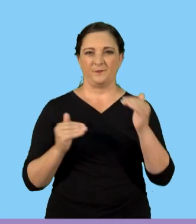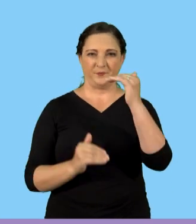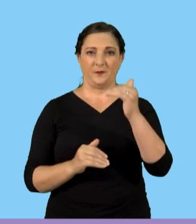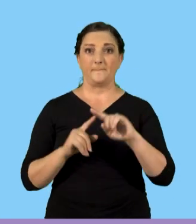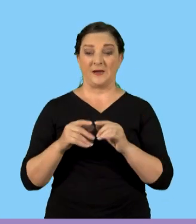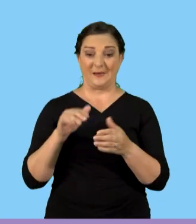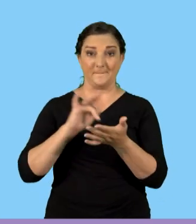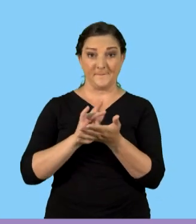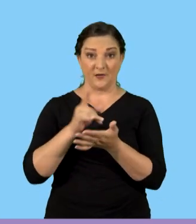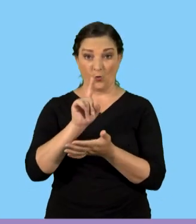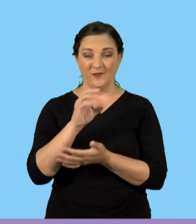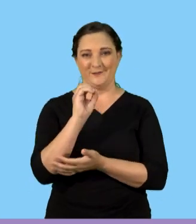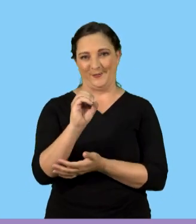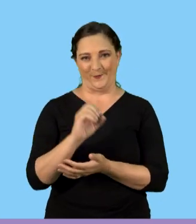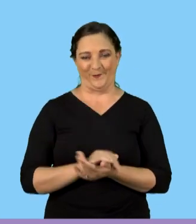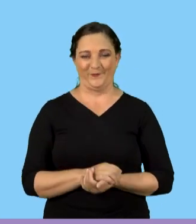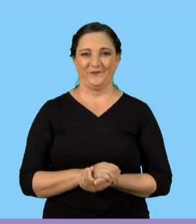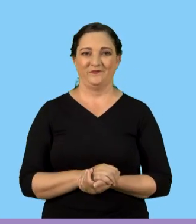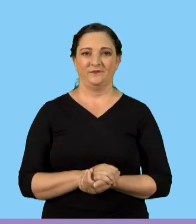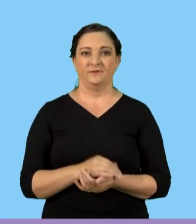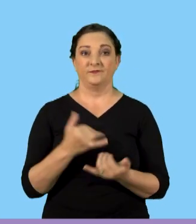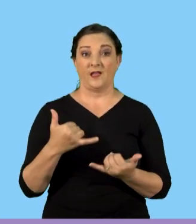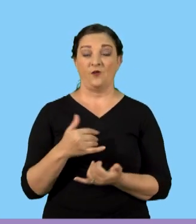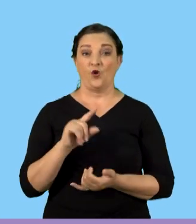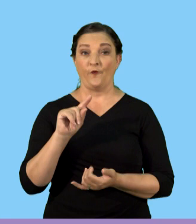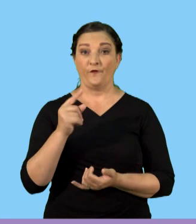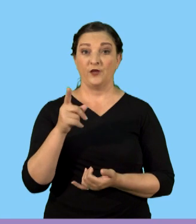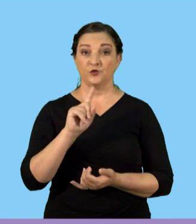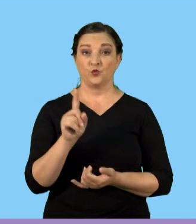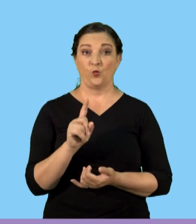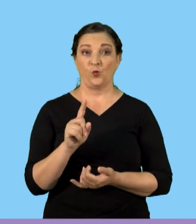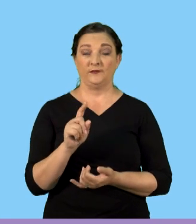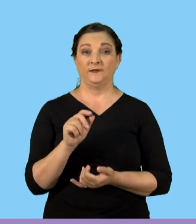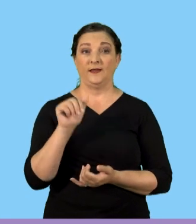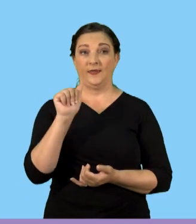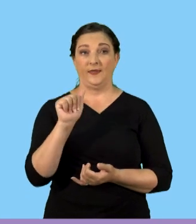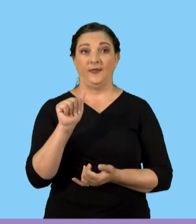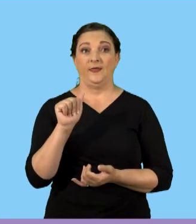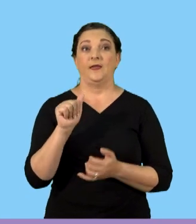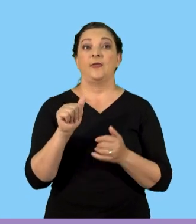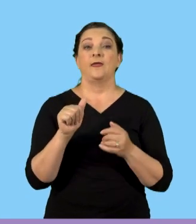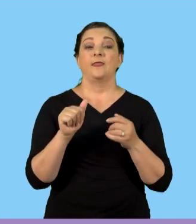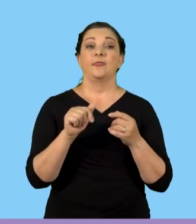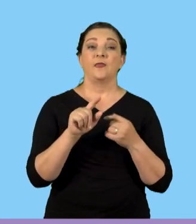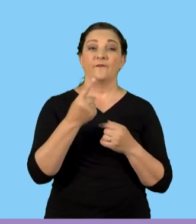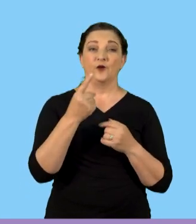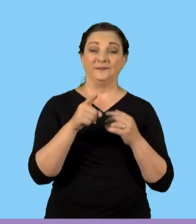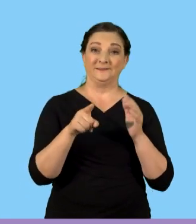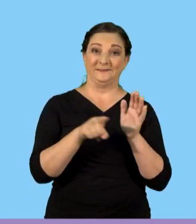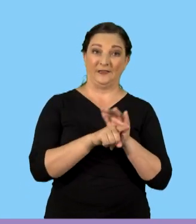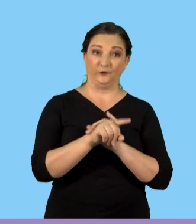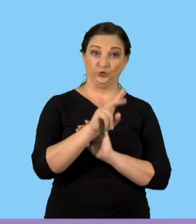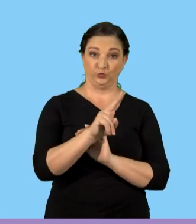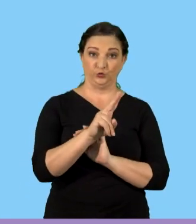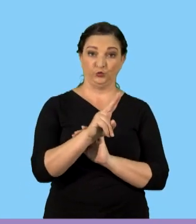middle, we are at 0, 0. So let's look at our ordered pairs. The first one there is A, which is a negative 2 for our X and